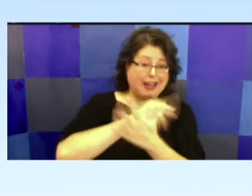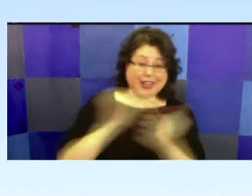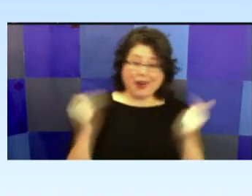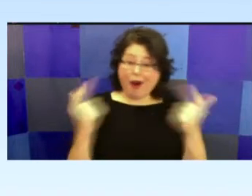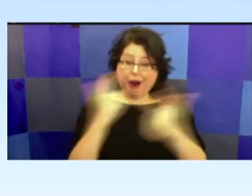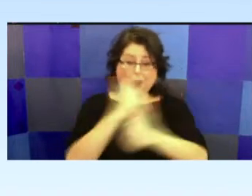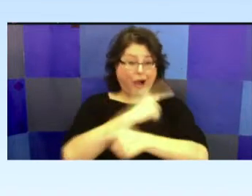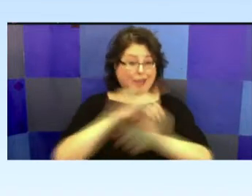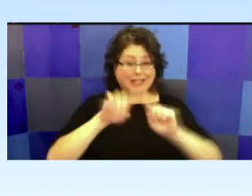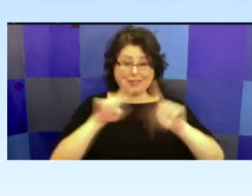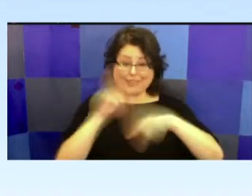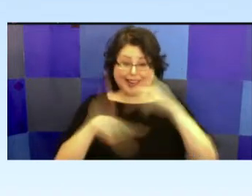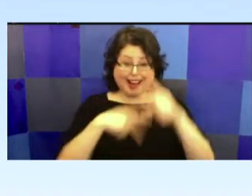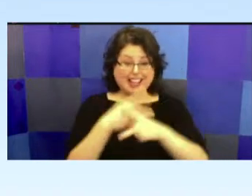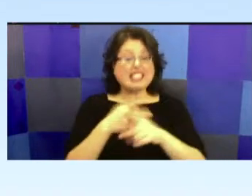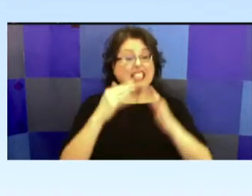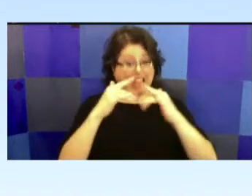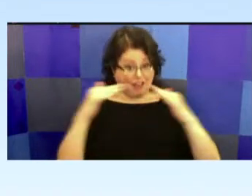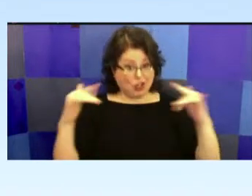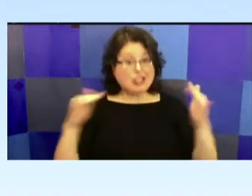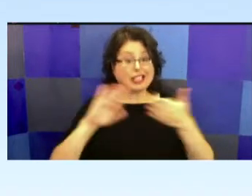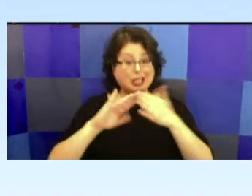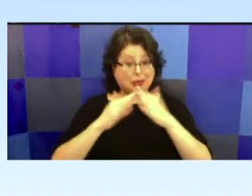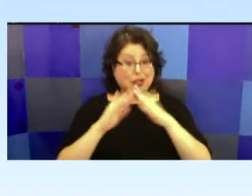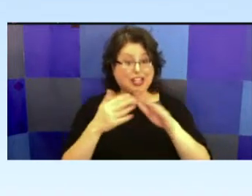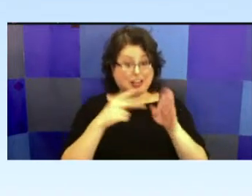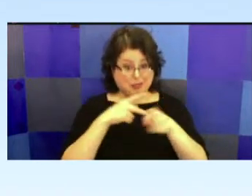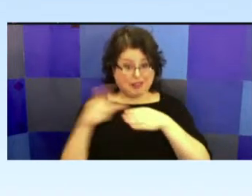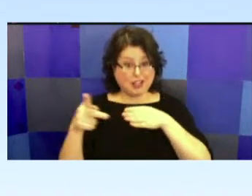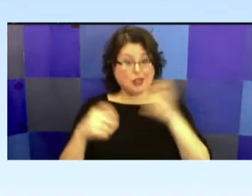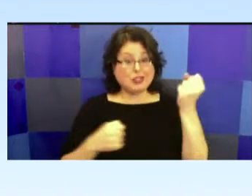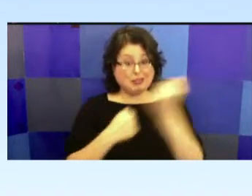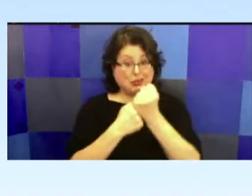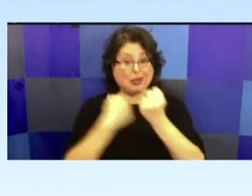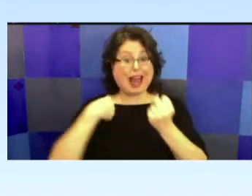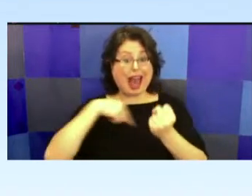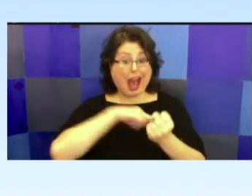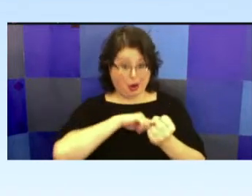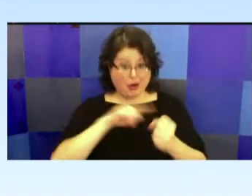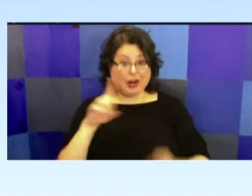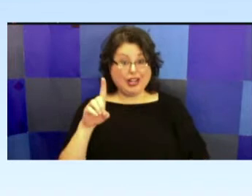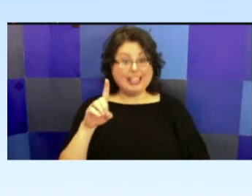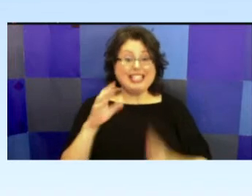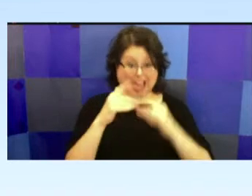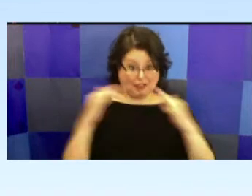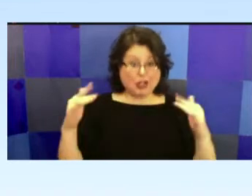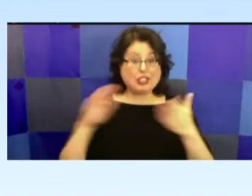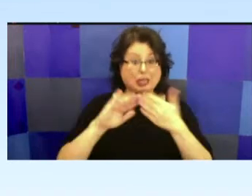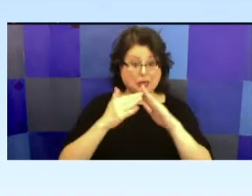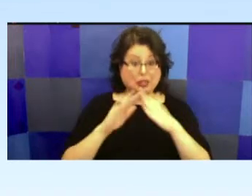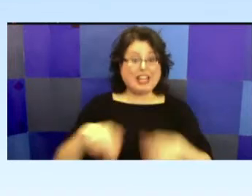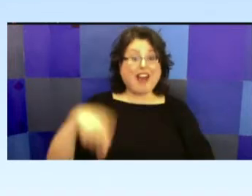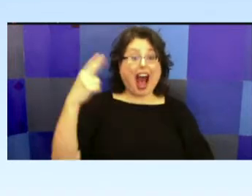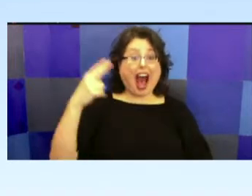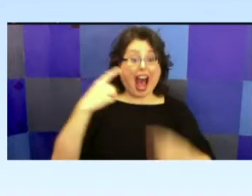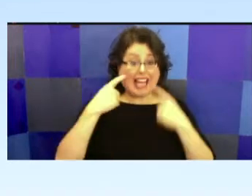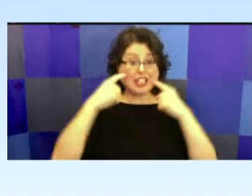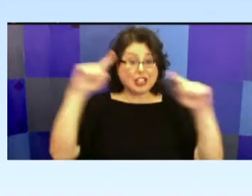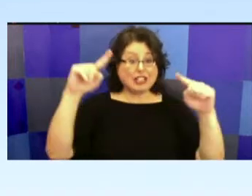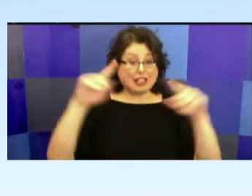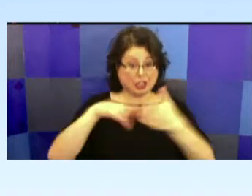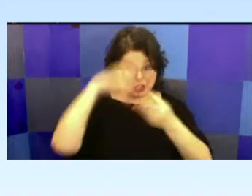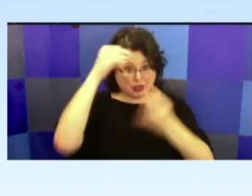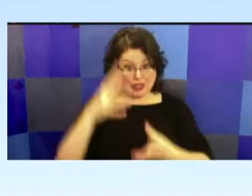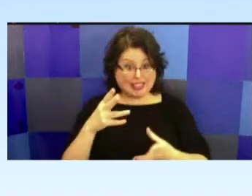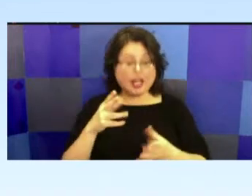diverse community of professionals to support our diverse community of high achieving students. And so, of course, please